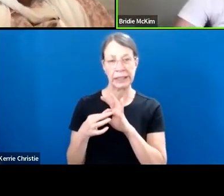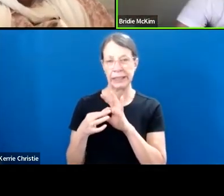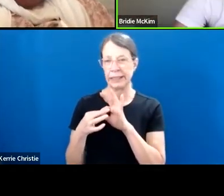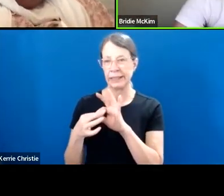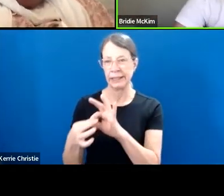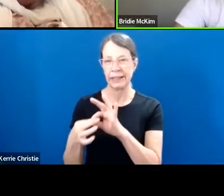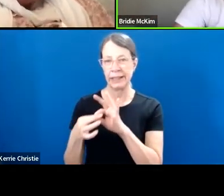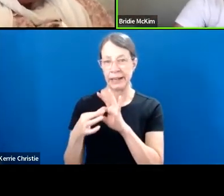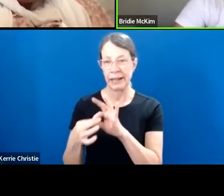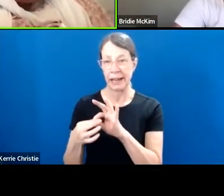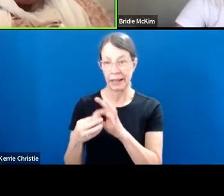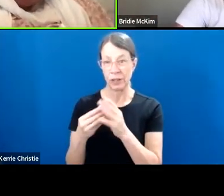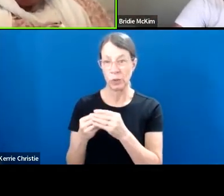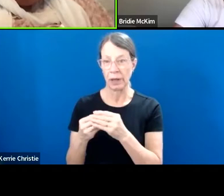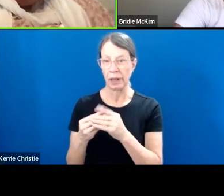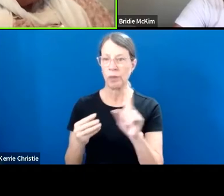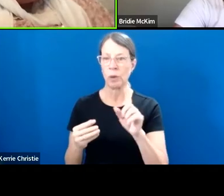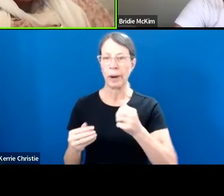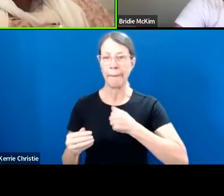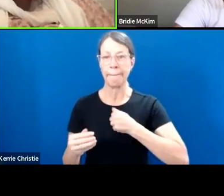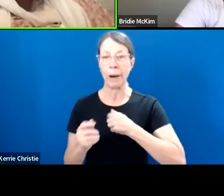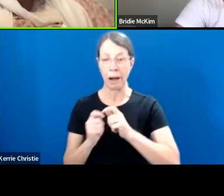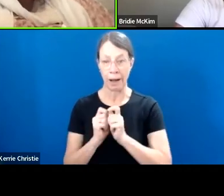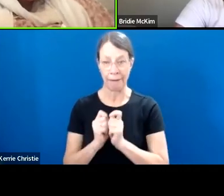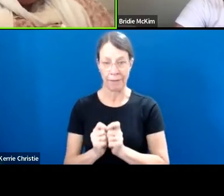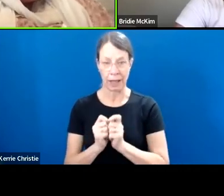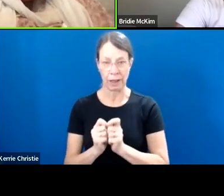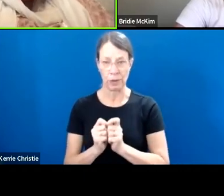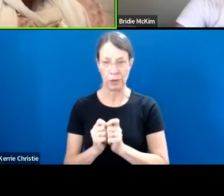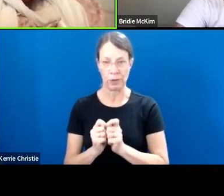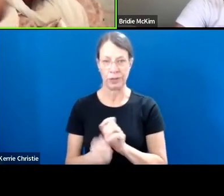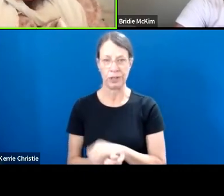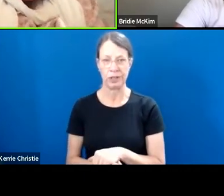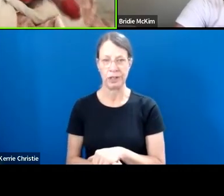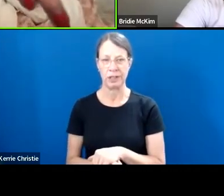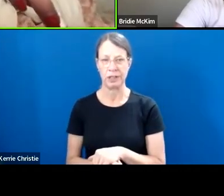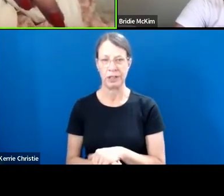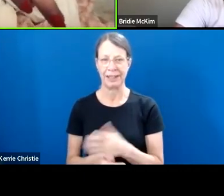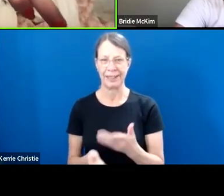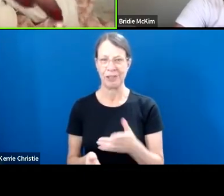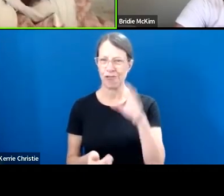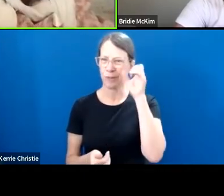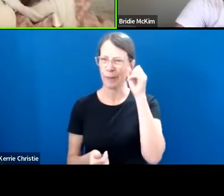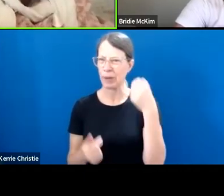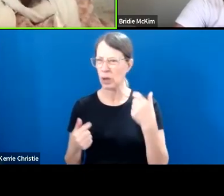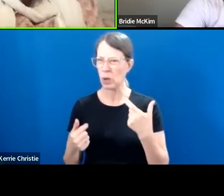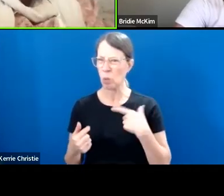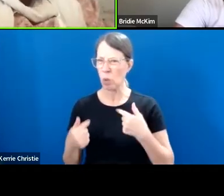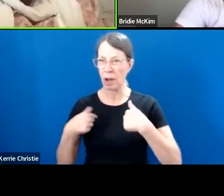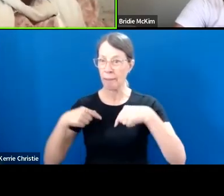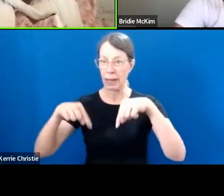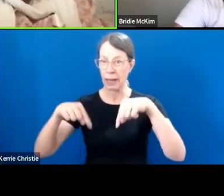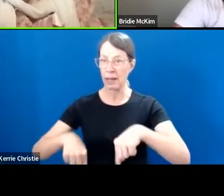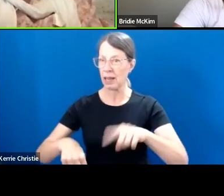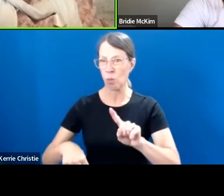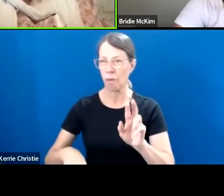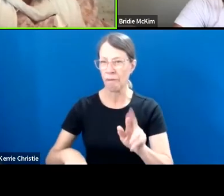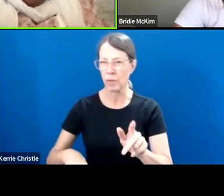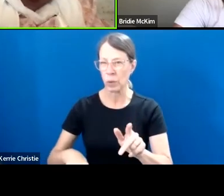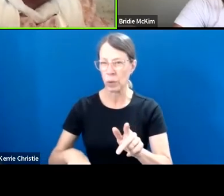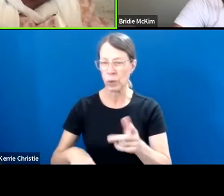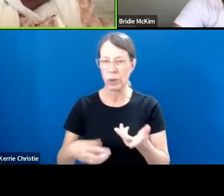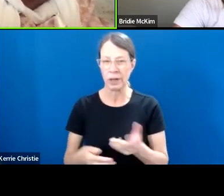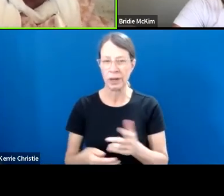my values and remembering why it is that I'm in this situation and